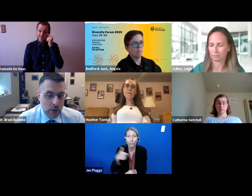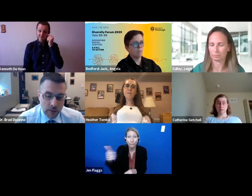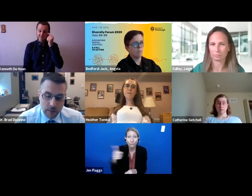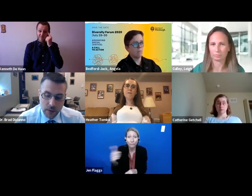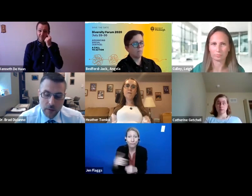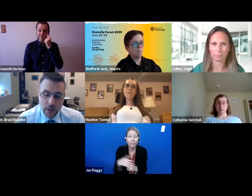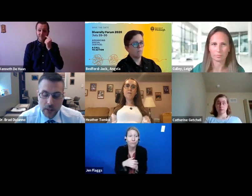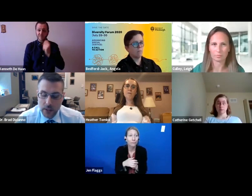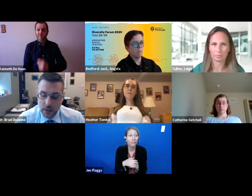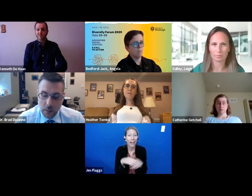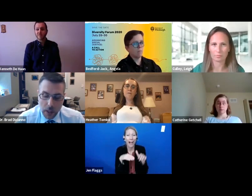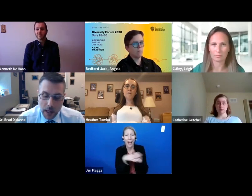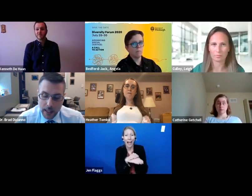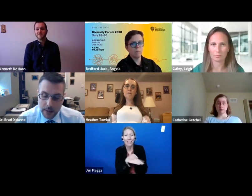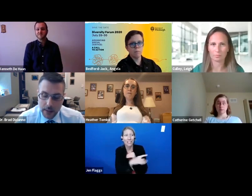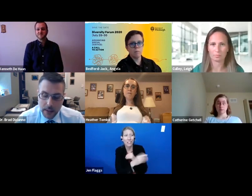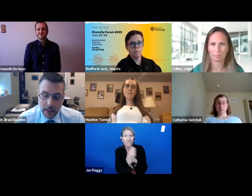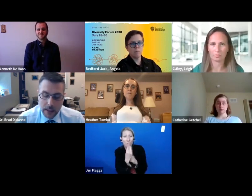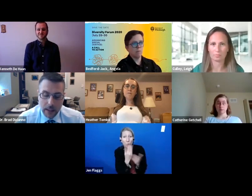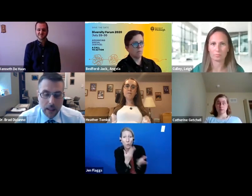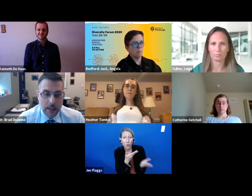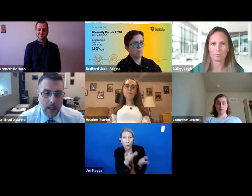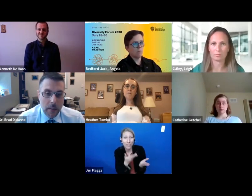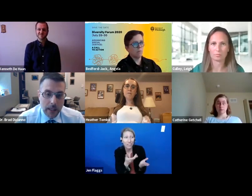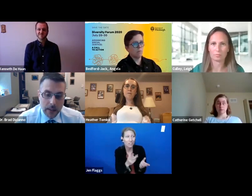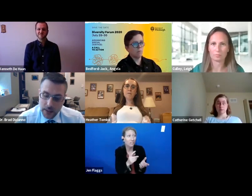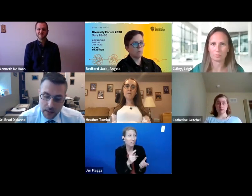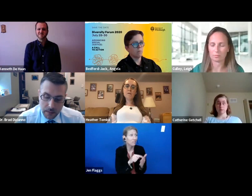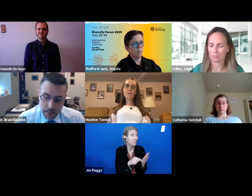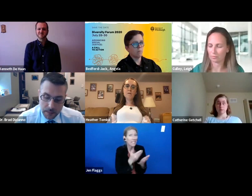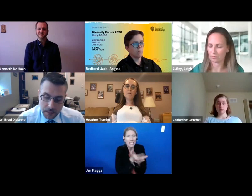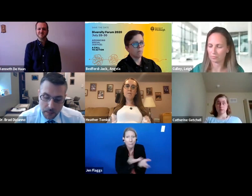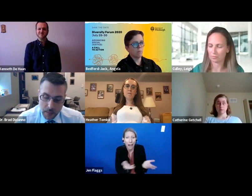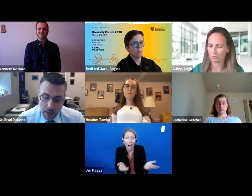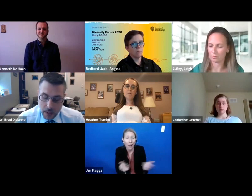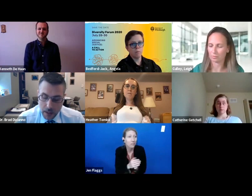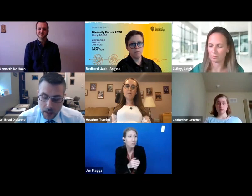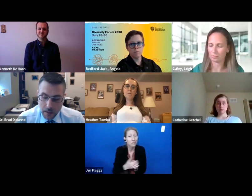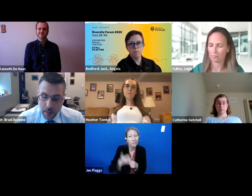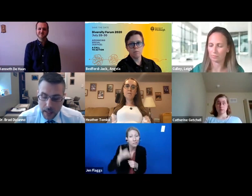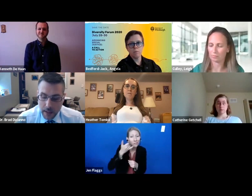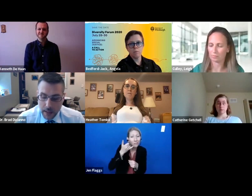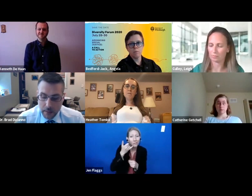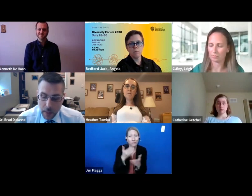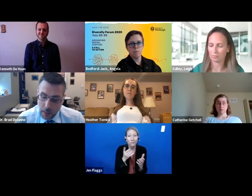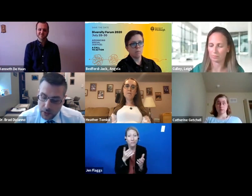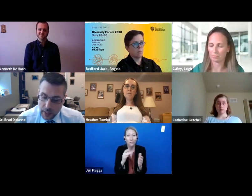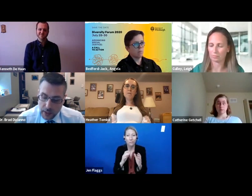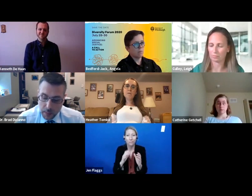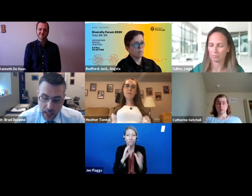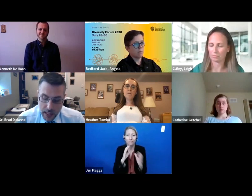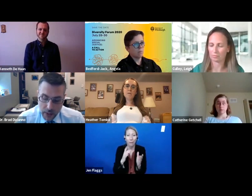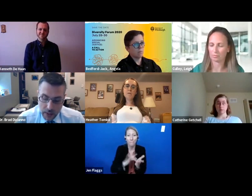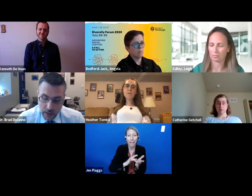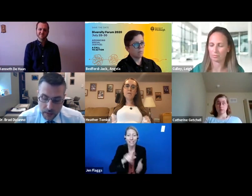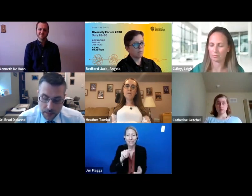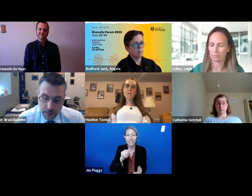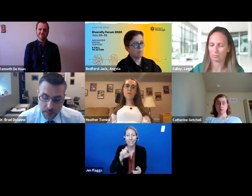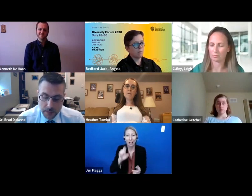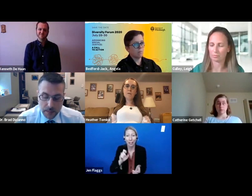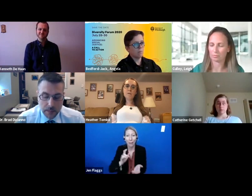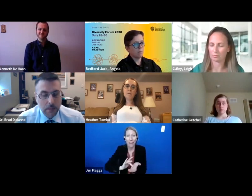accessing food services and supplies, telemedicine, and then public